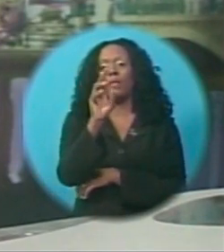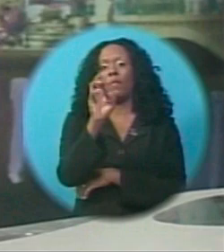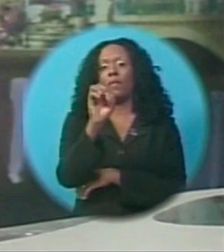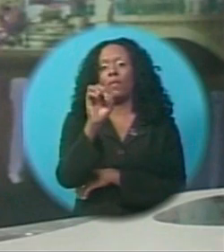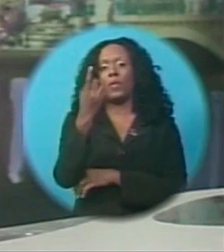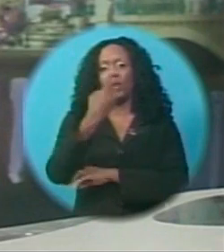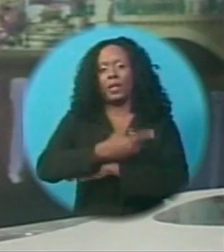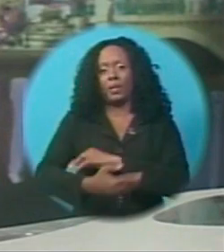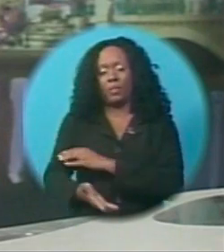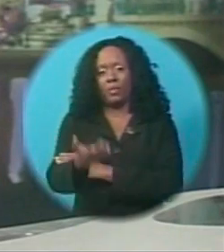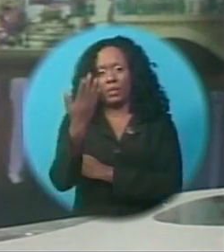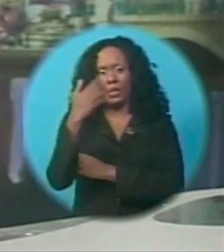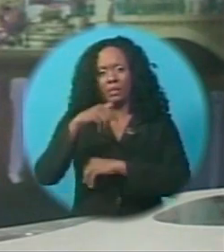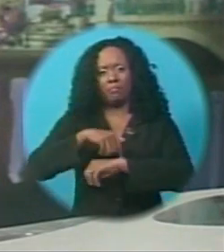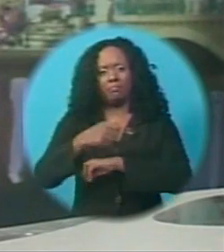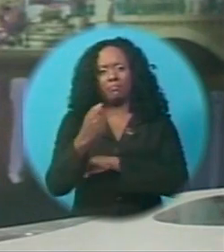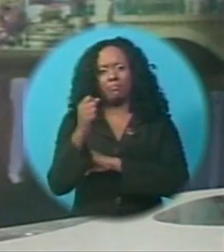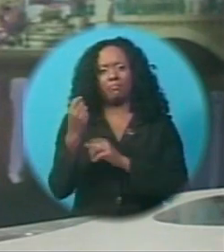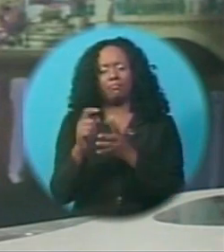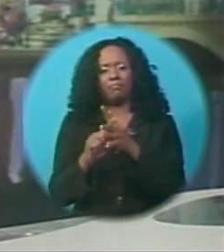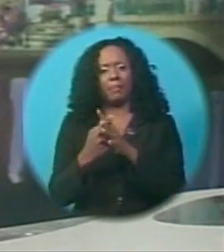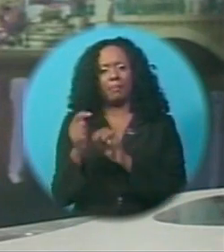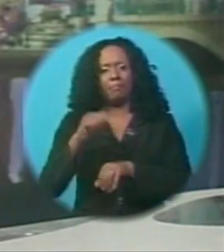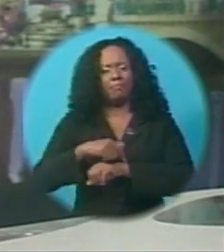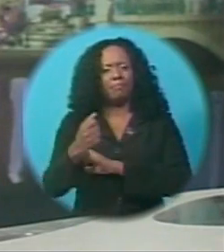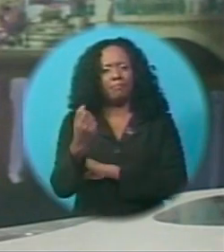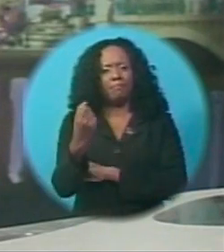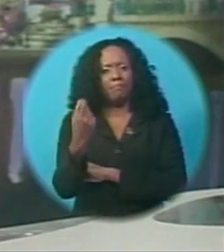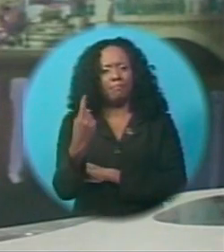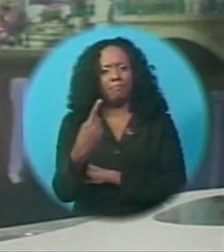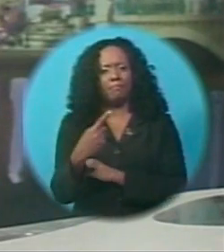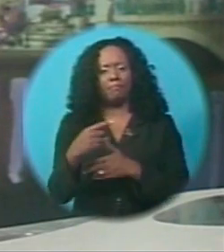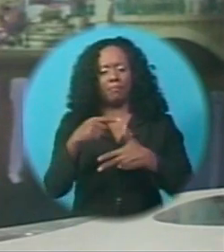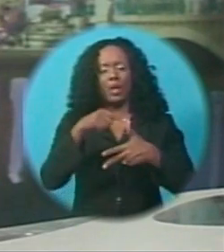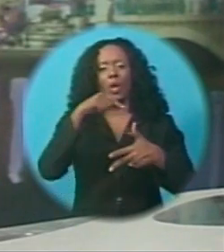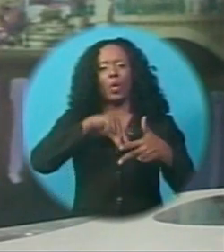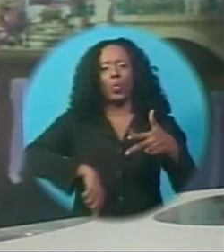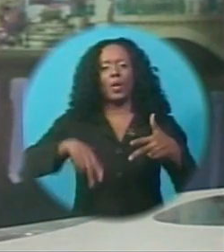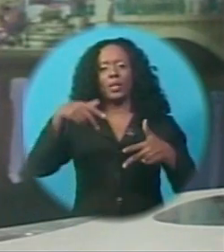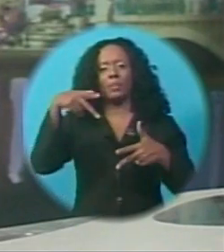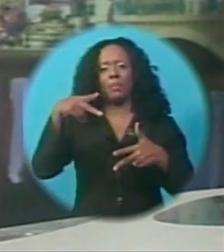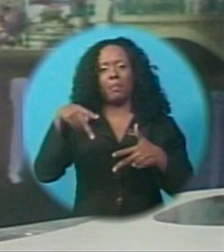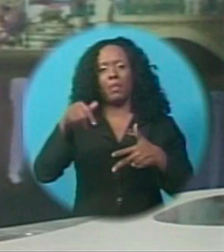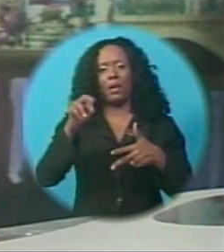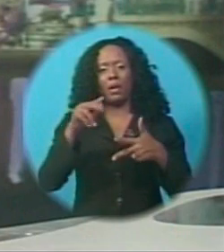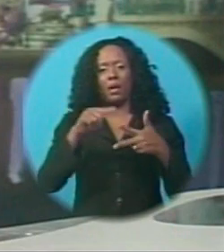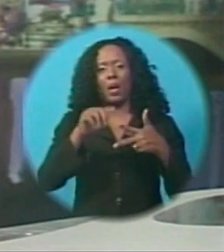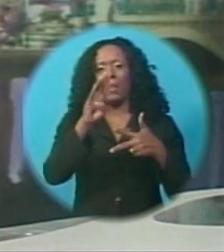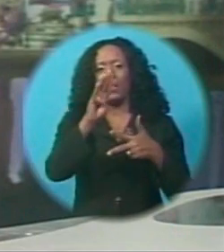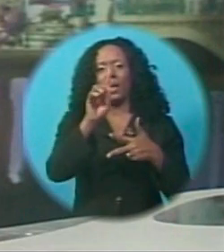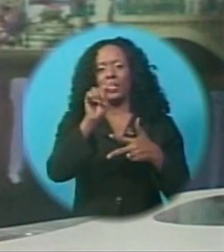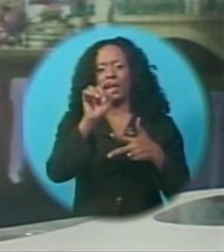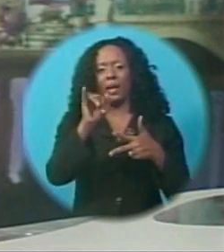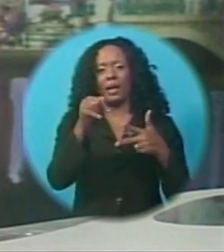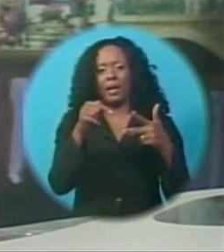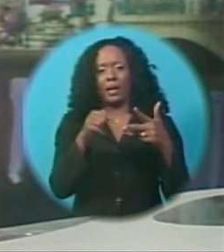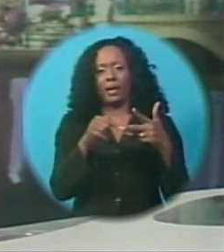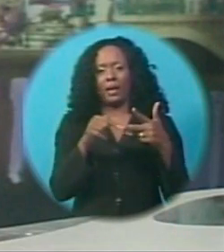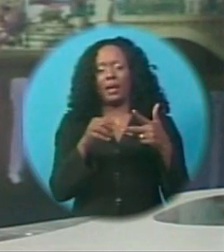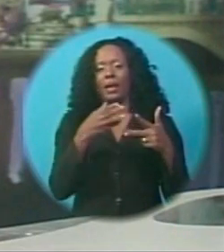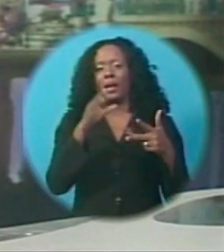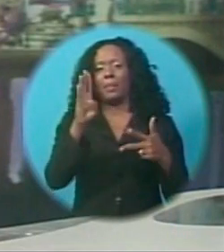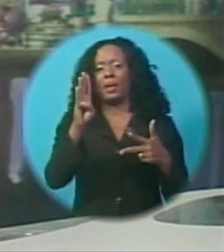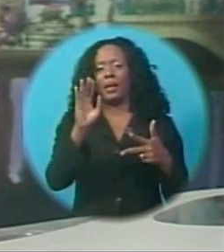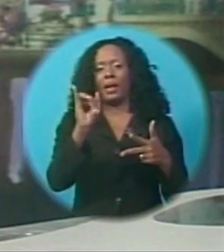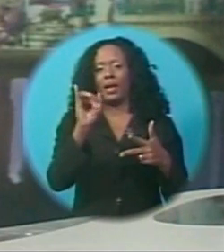as the crop over season winds down. Thousands are expected to take over the streets of Bridgetown and the Spring Garden Highway for the four-day morning